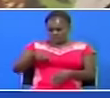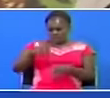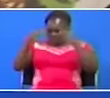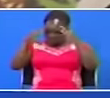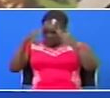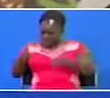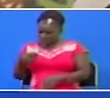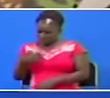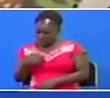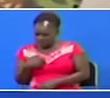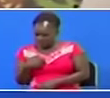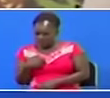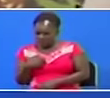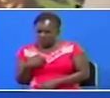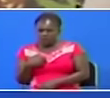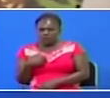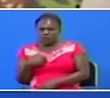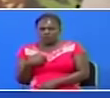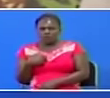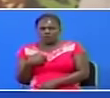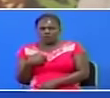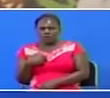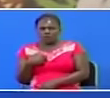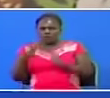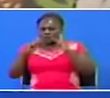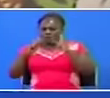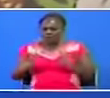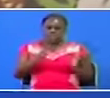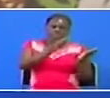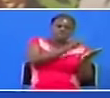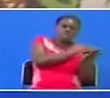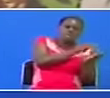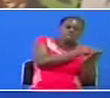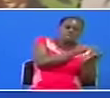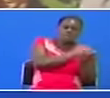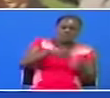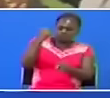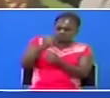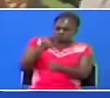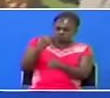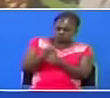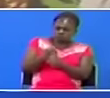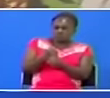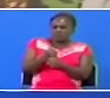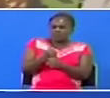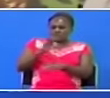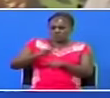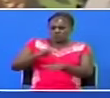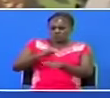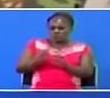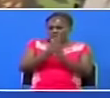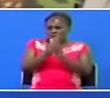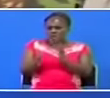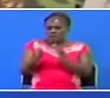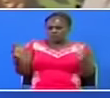committed in our peacekeeping operations as a credible and well-trained force, deeply rooted